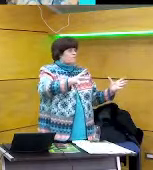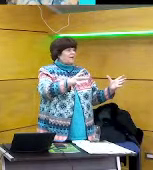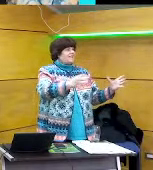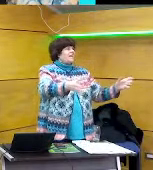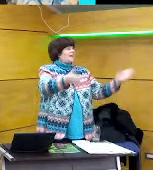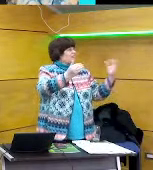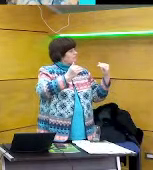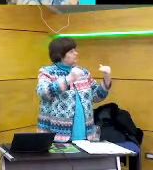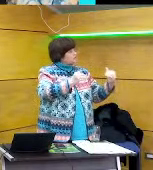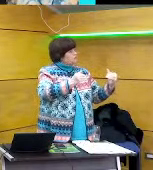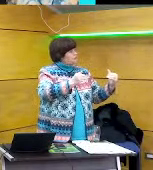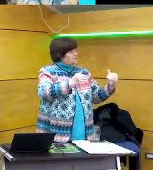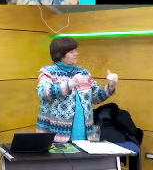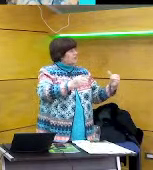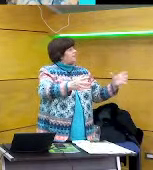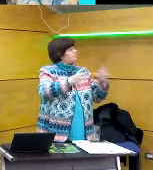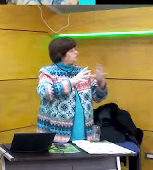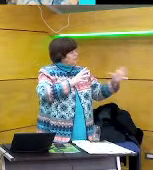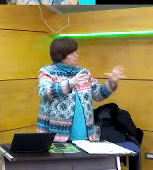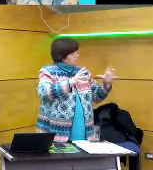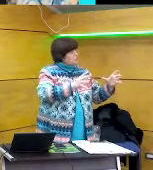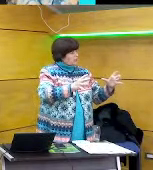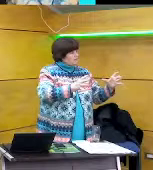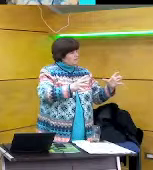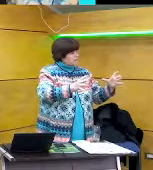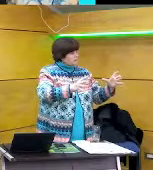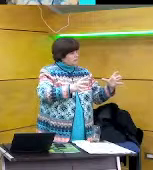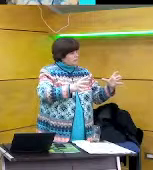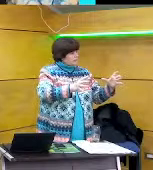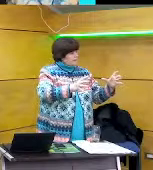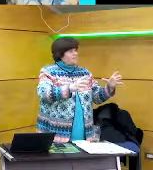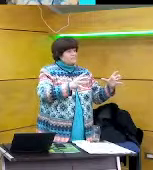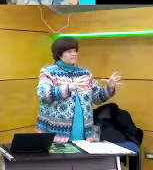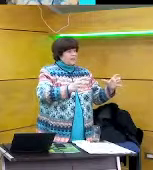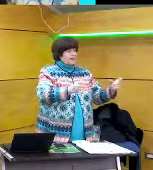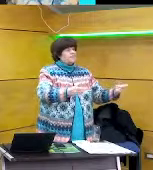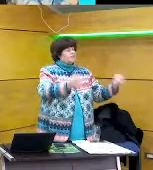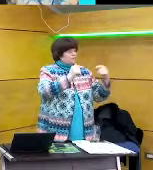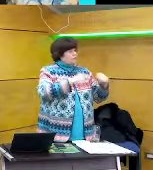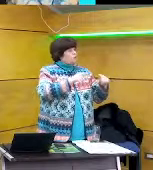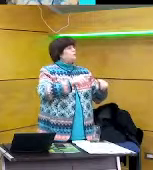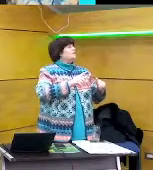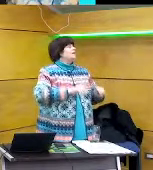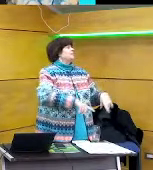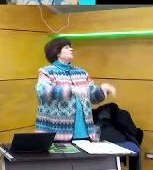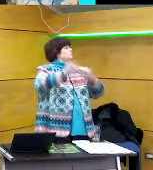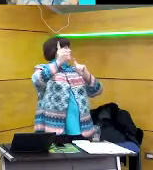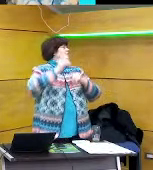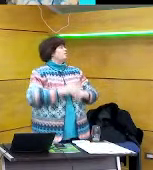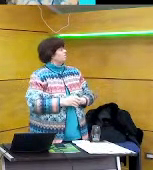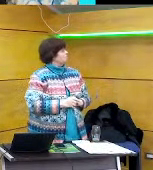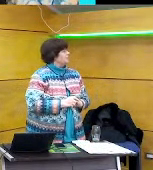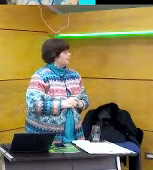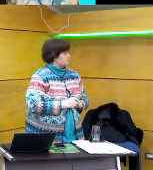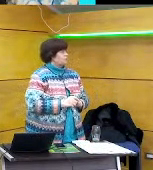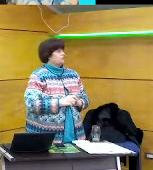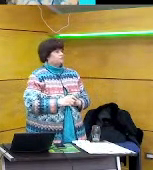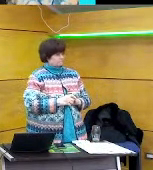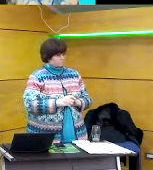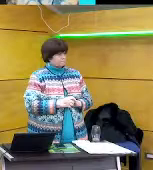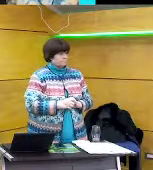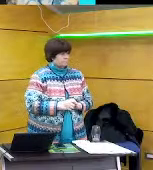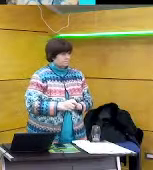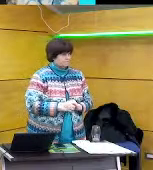with everybody, and the students can judge each other and decide who in the class should we send off for the